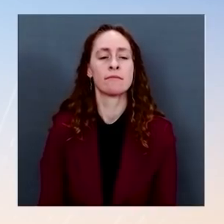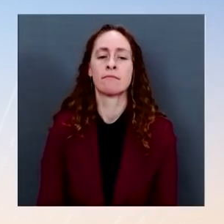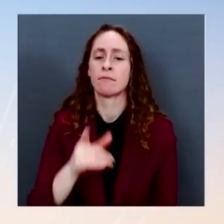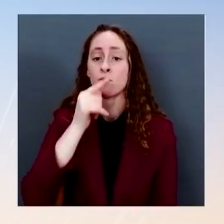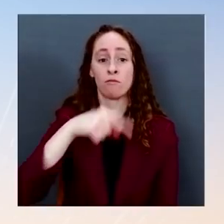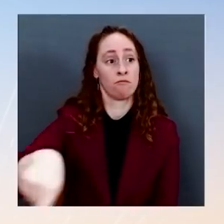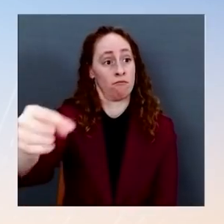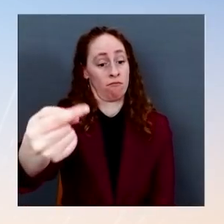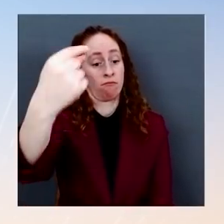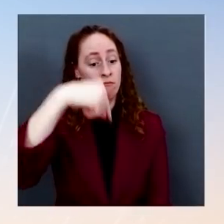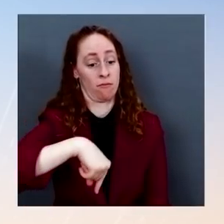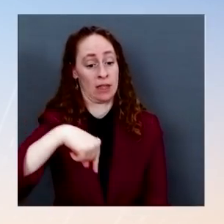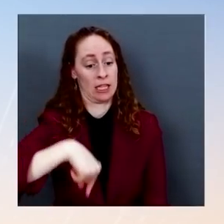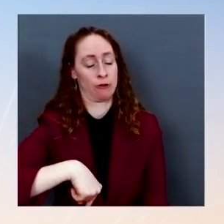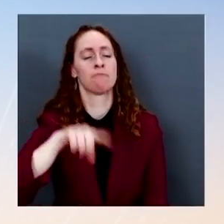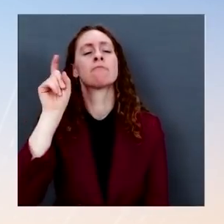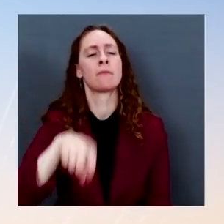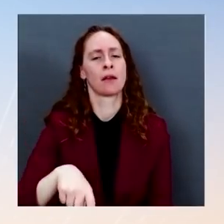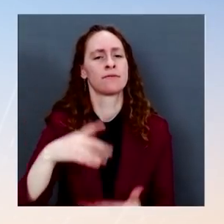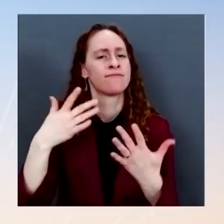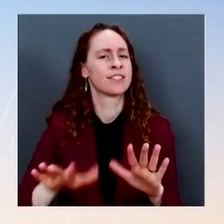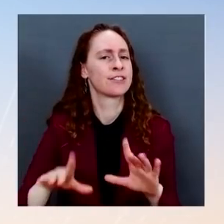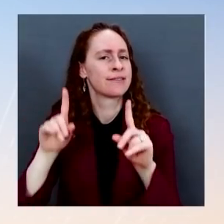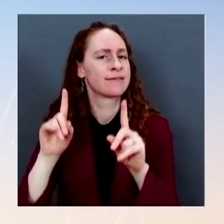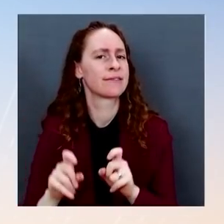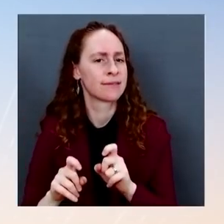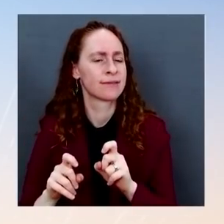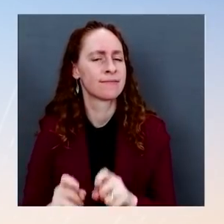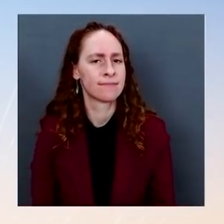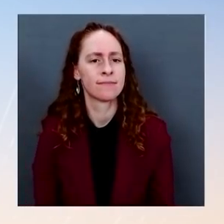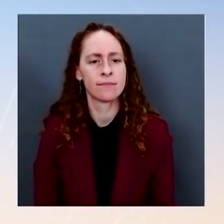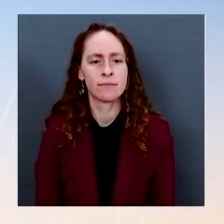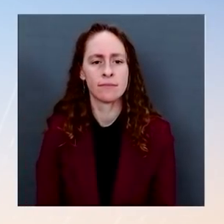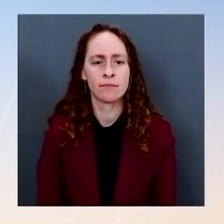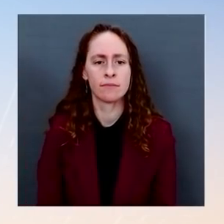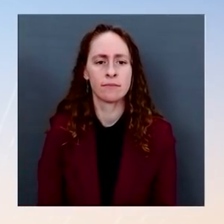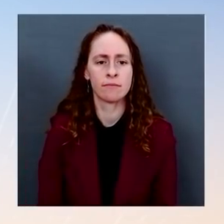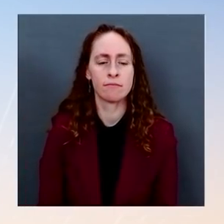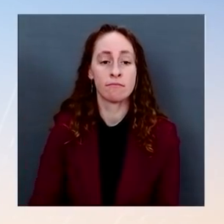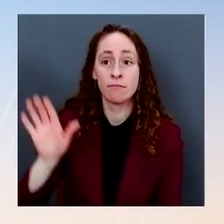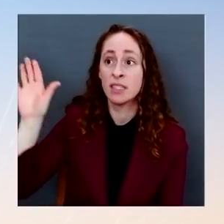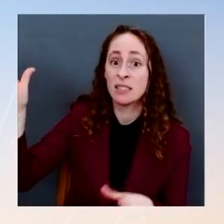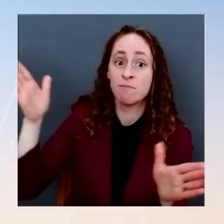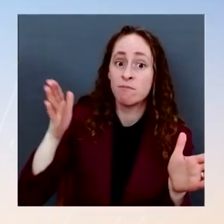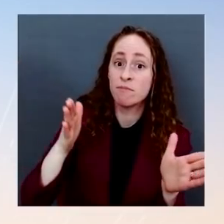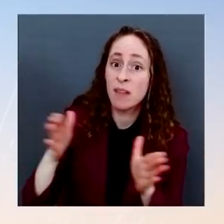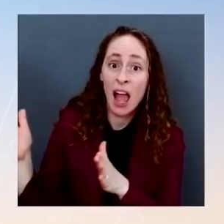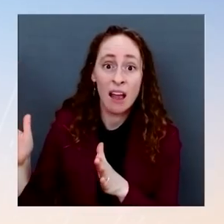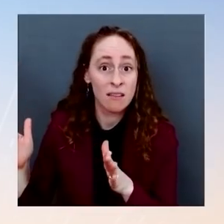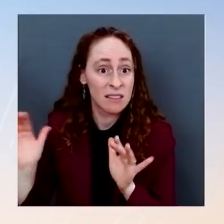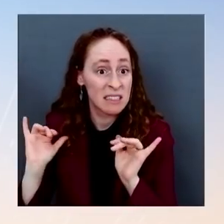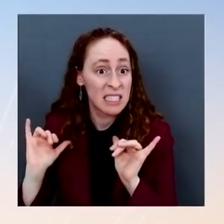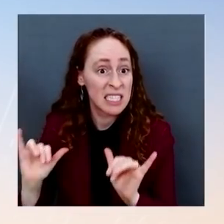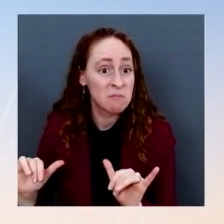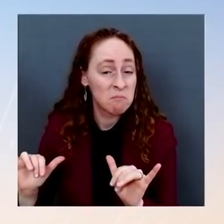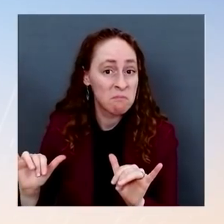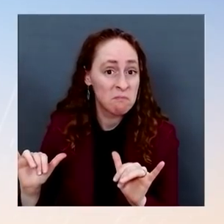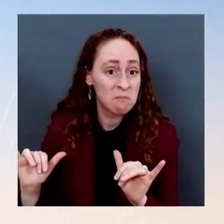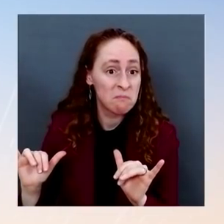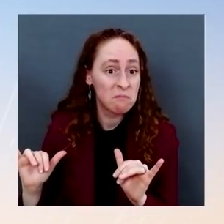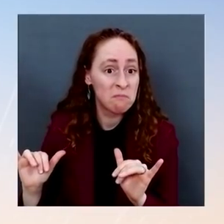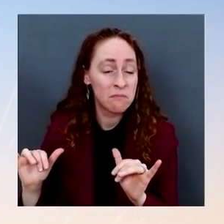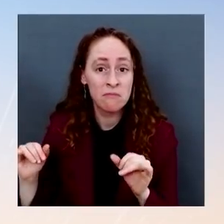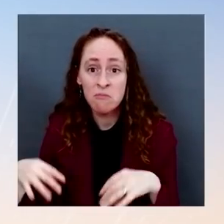the spike? Not at this time. Go ahead. Thanks. Back on Build Back Better, I'm just curious, what was the reaction among senior staffers here when Joe Manchin said